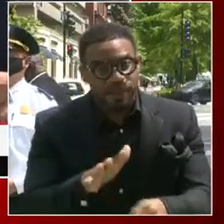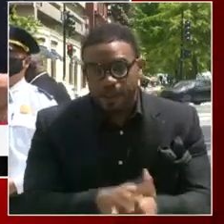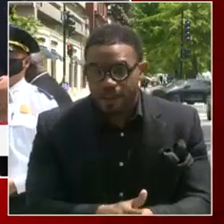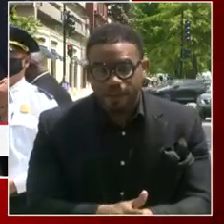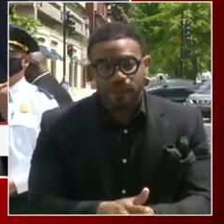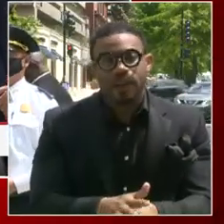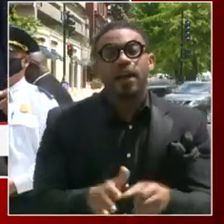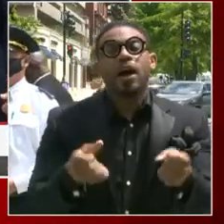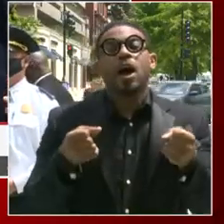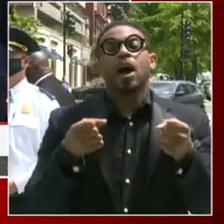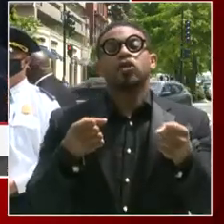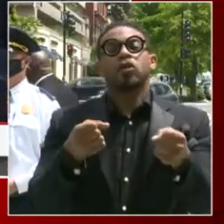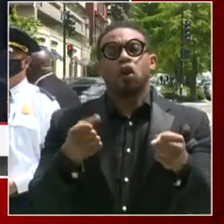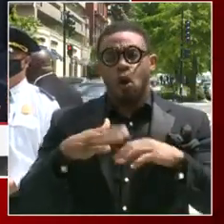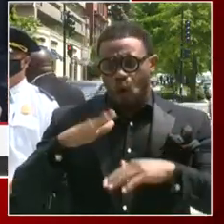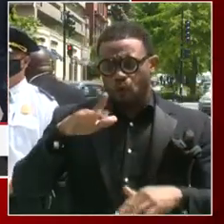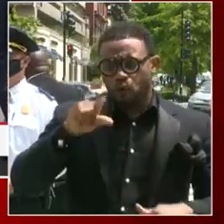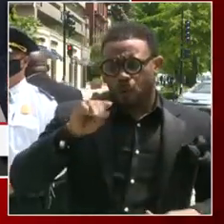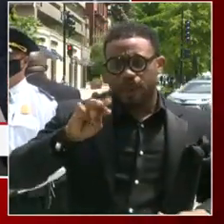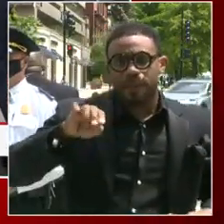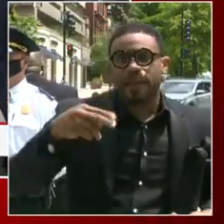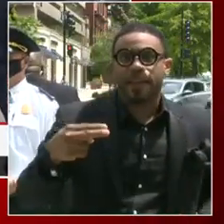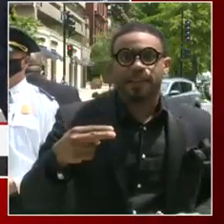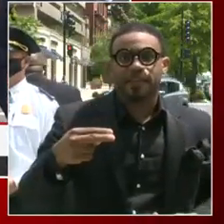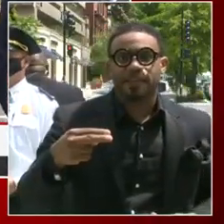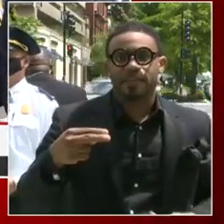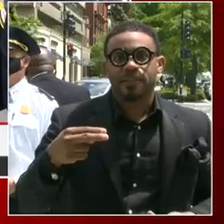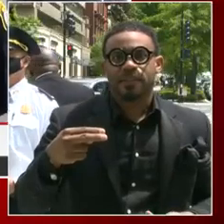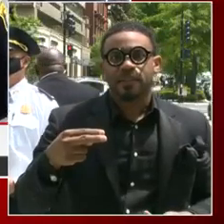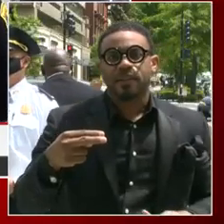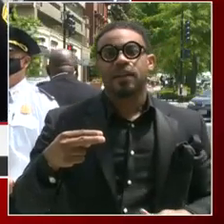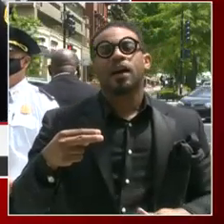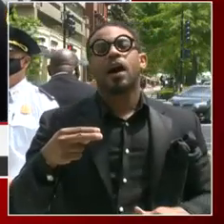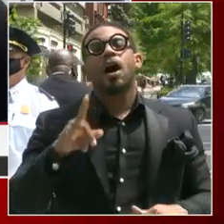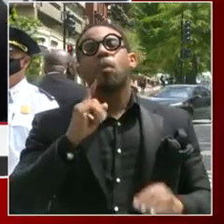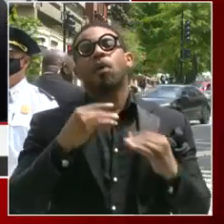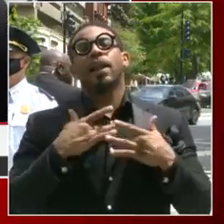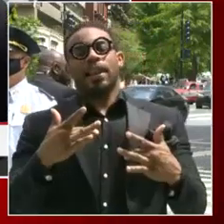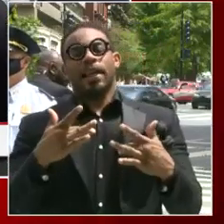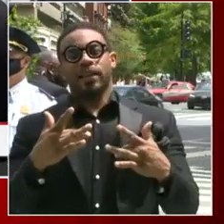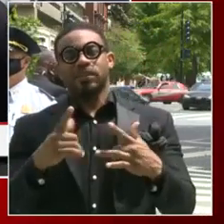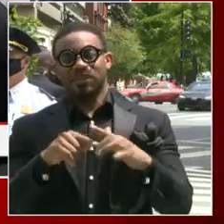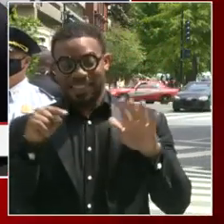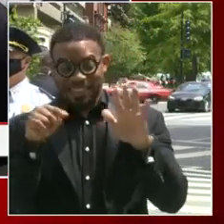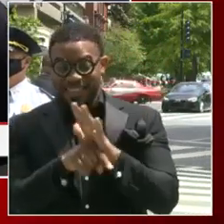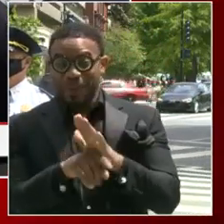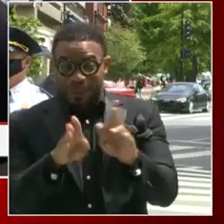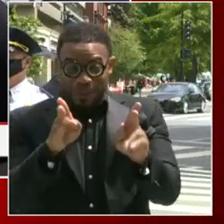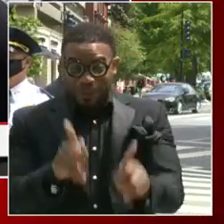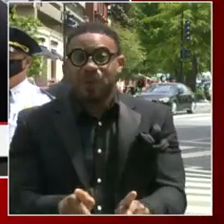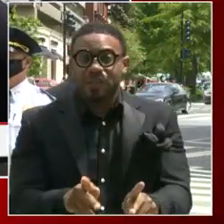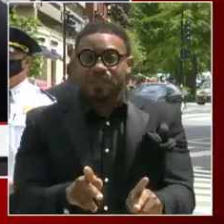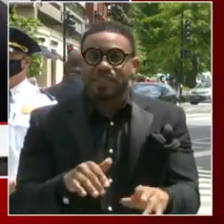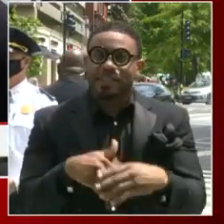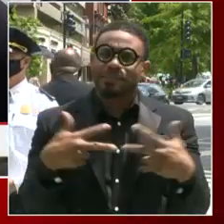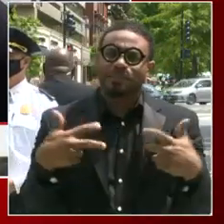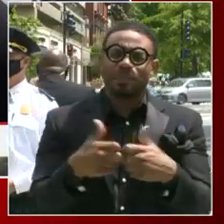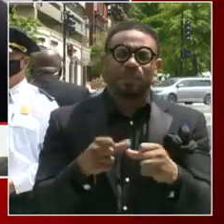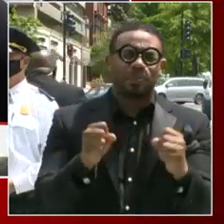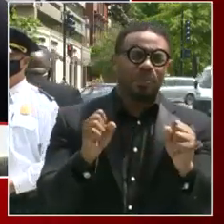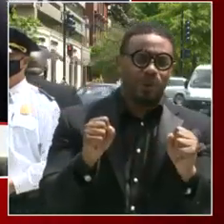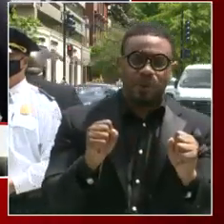that vehicles going over 20 miles per hour are more likely to kill a person in a